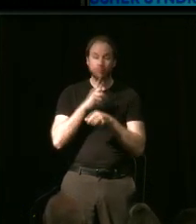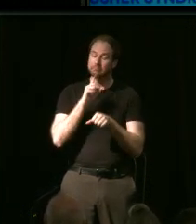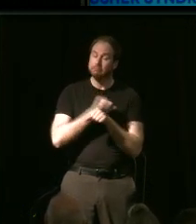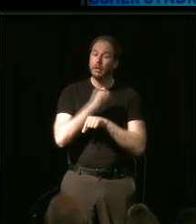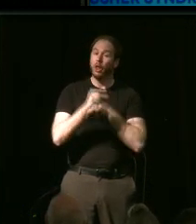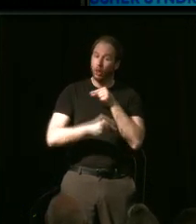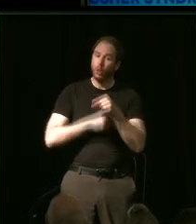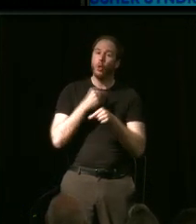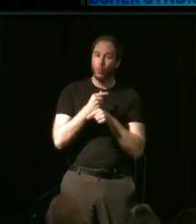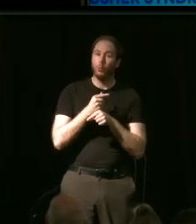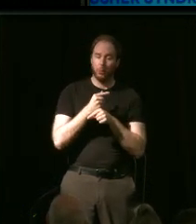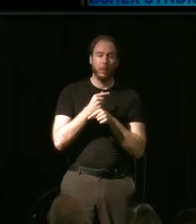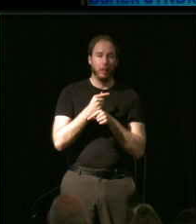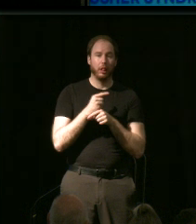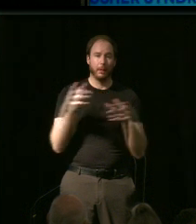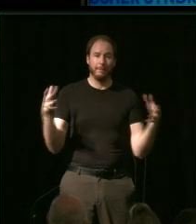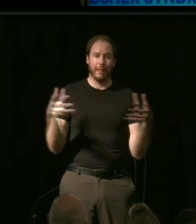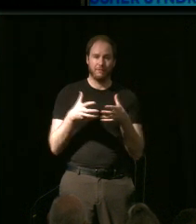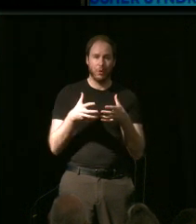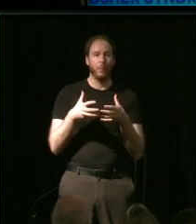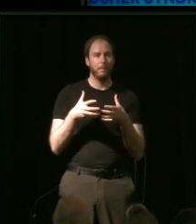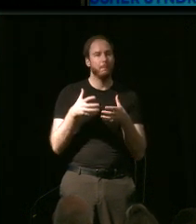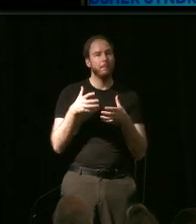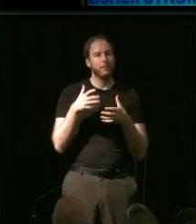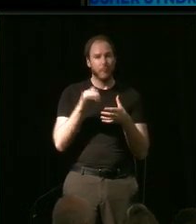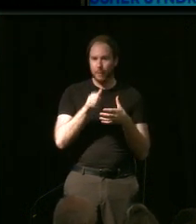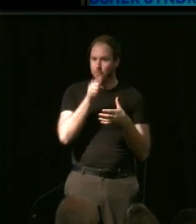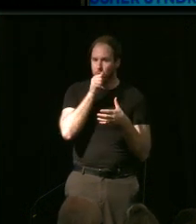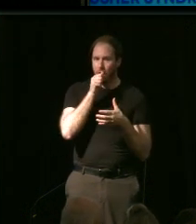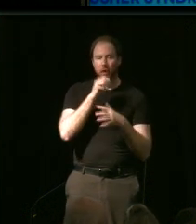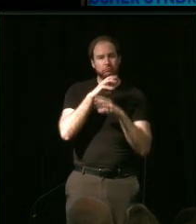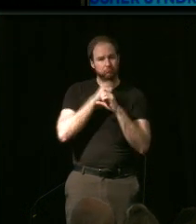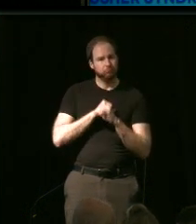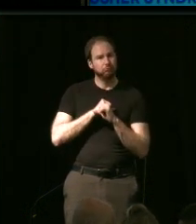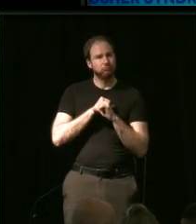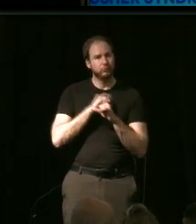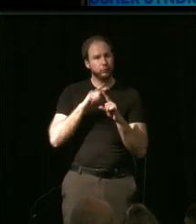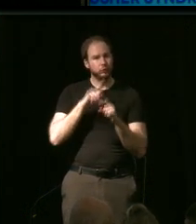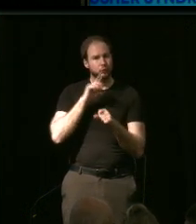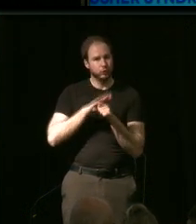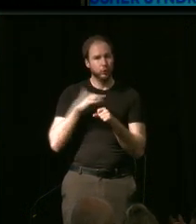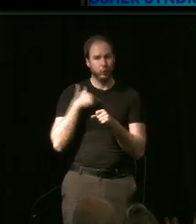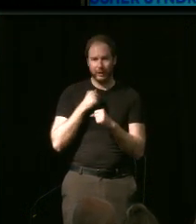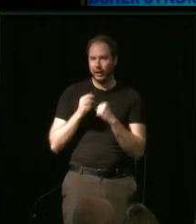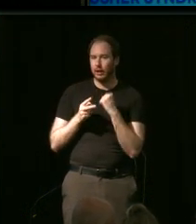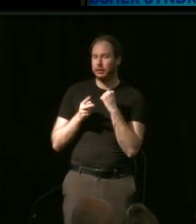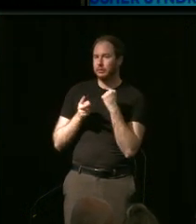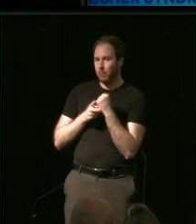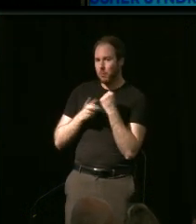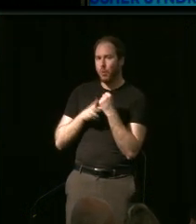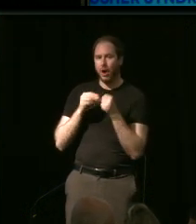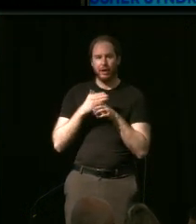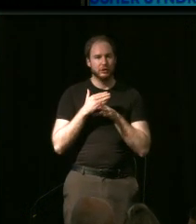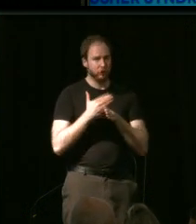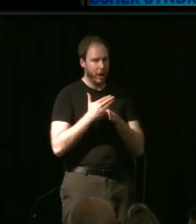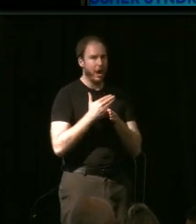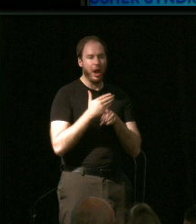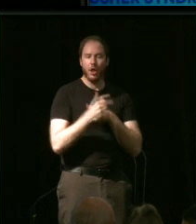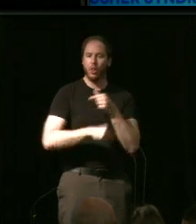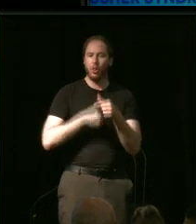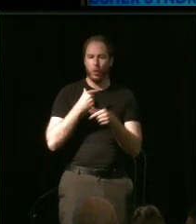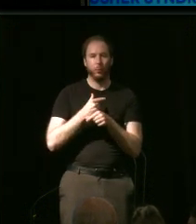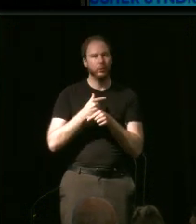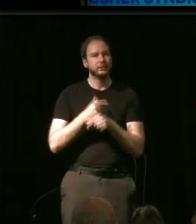truly global platform with the privacy in place to be able to support both data collection and data sharing globally.